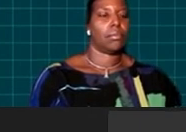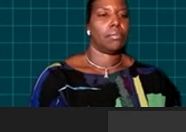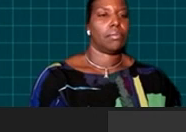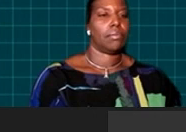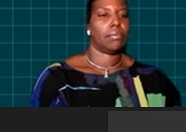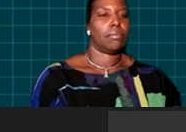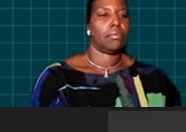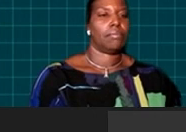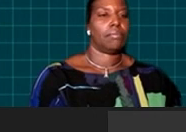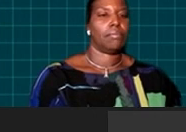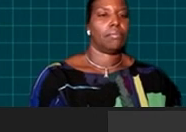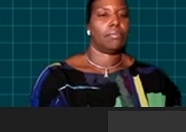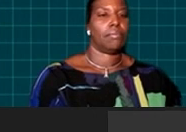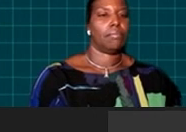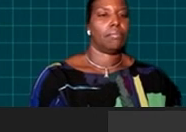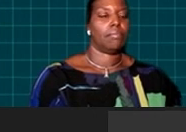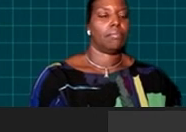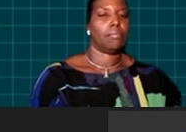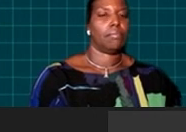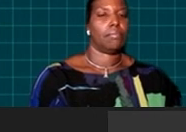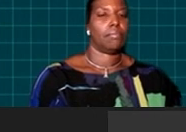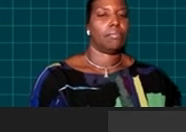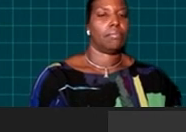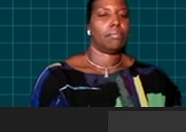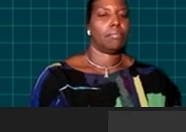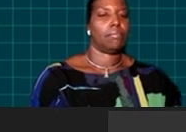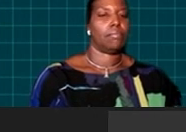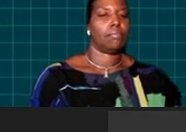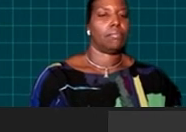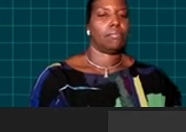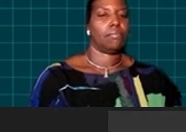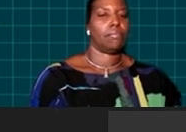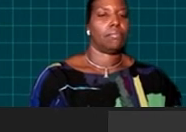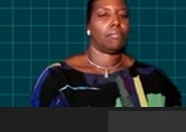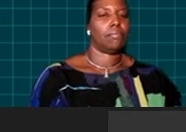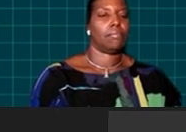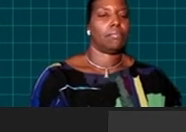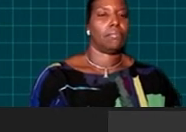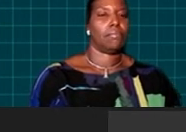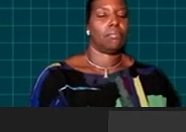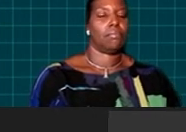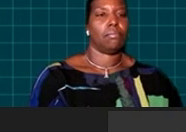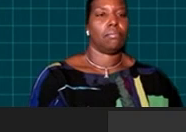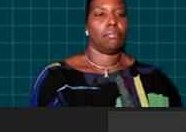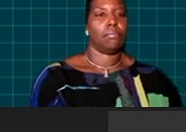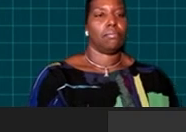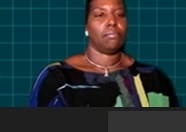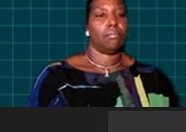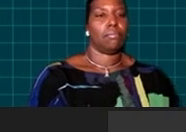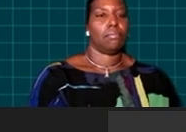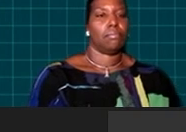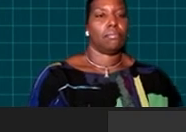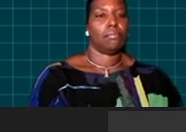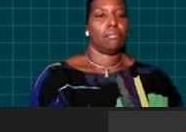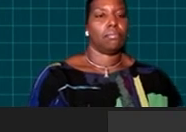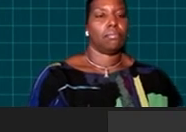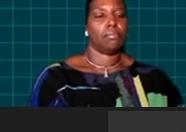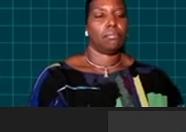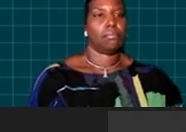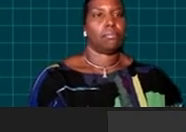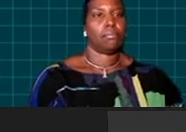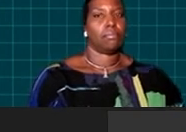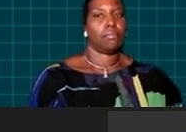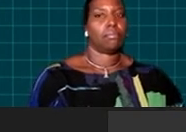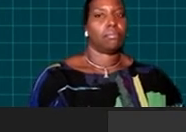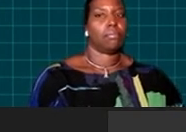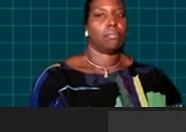of different options and you get pricing for a number of different options. Specifically, that's important because with least lit fiber, you're probably